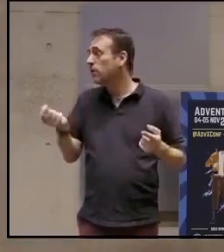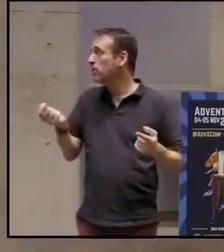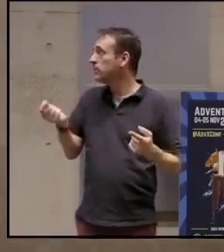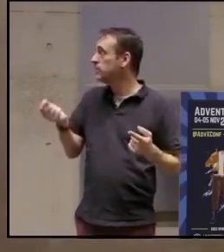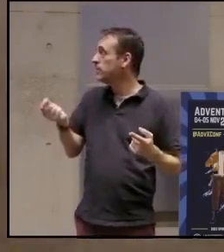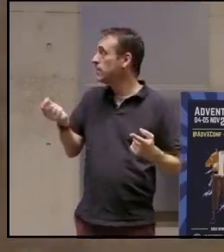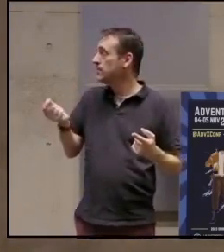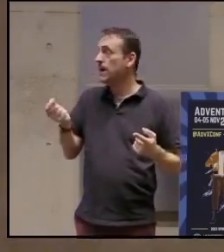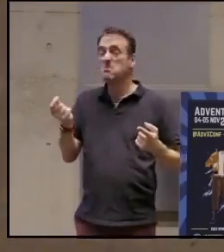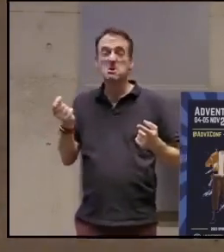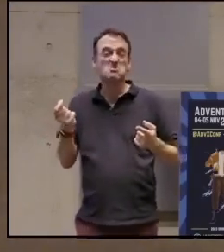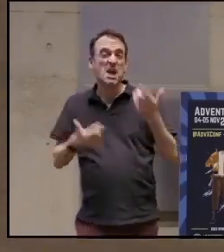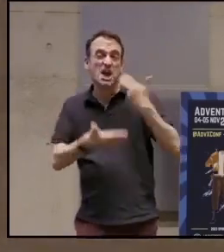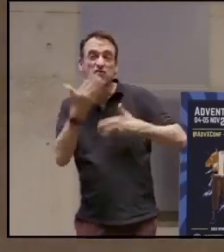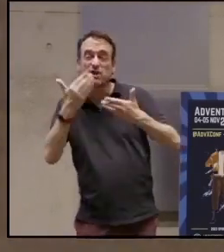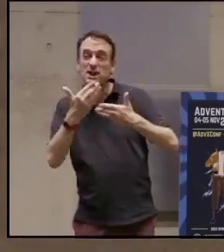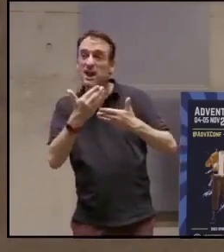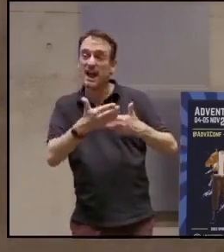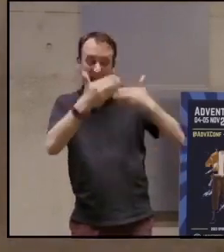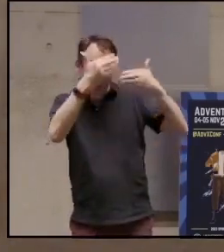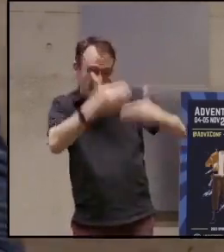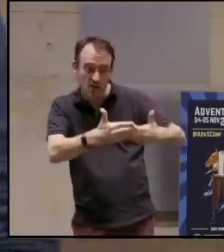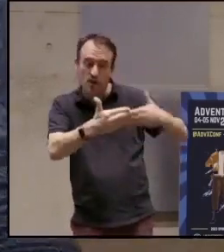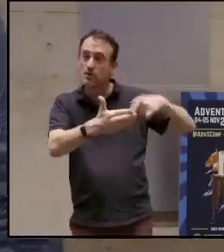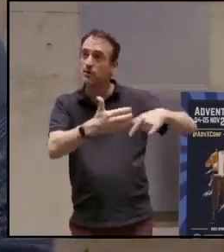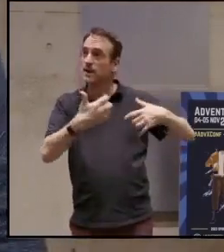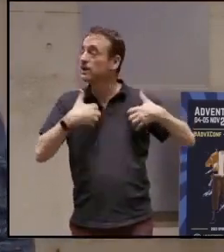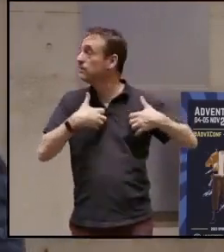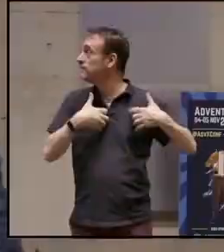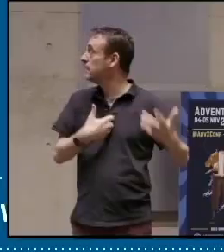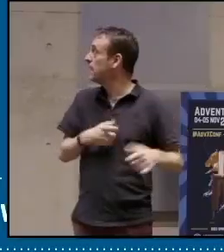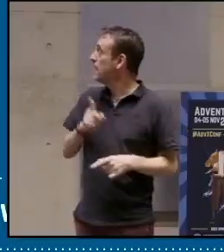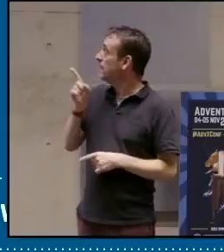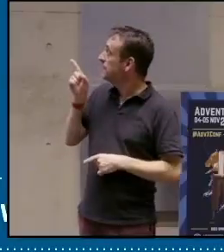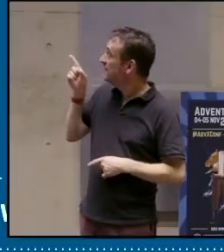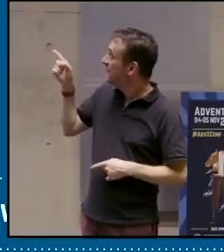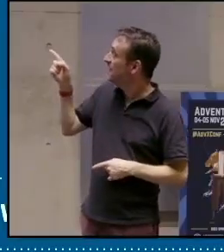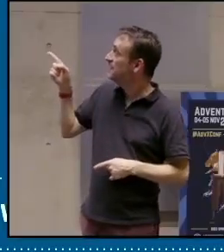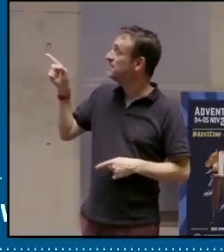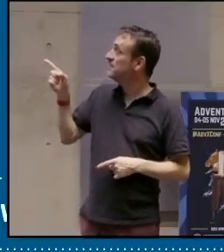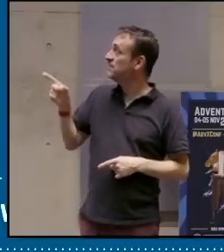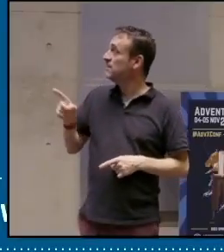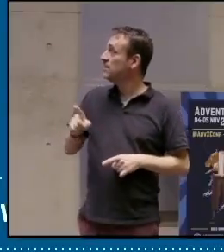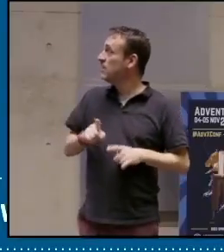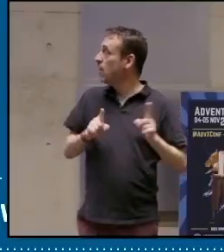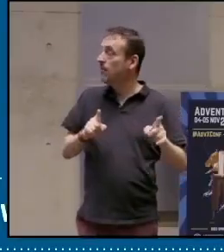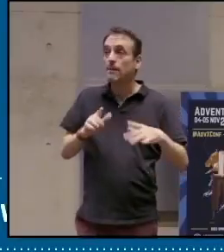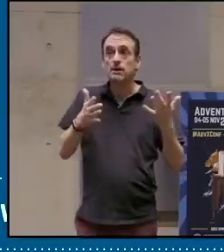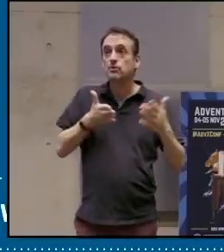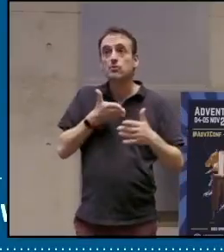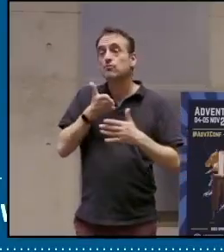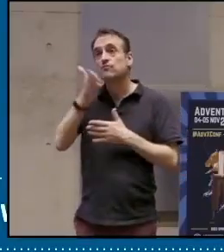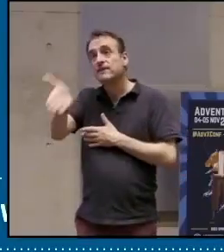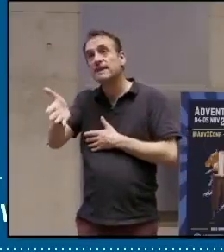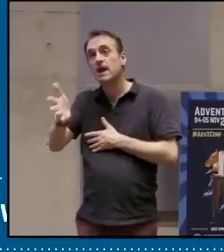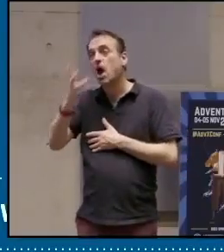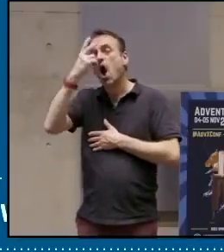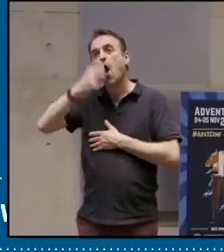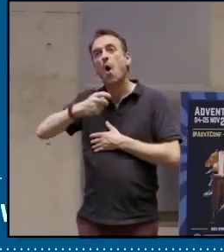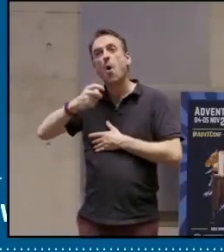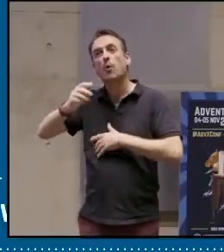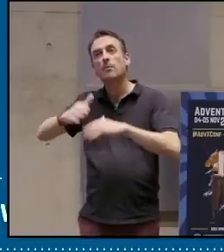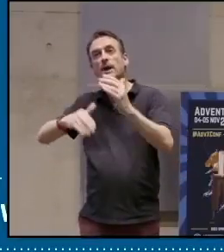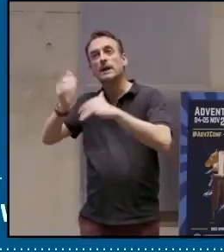particular period that interests you, say this one, about a medieval Indonesian empire. Maybe you visited the ruins of Hampi. This was the center